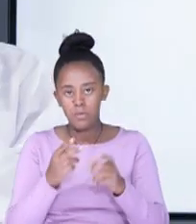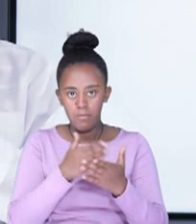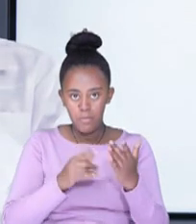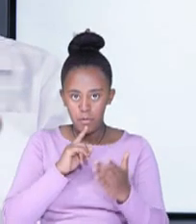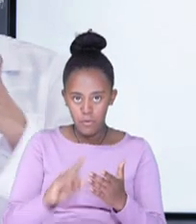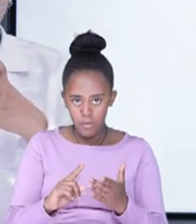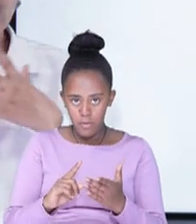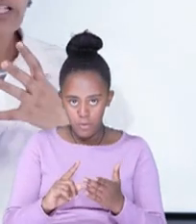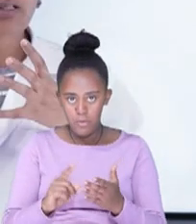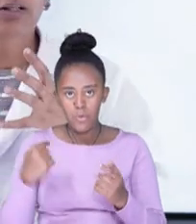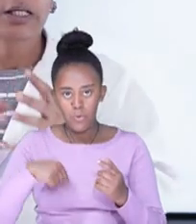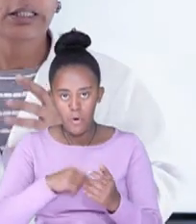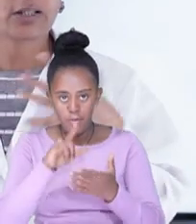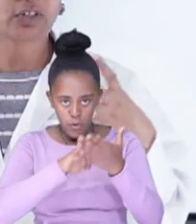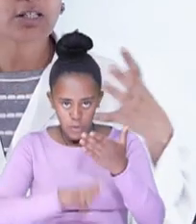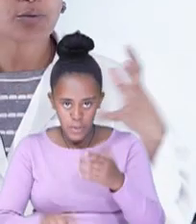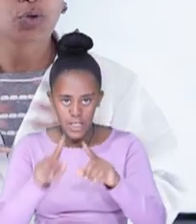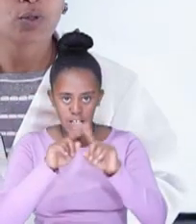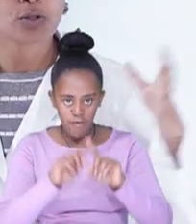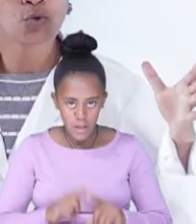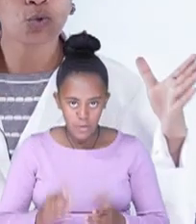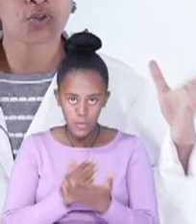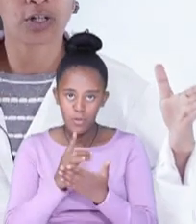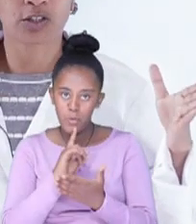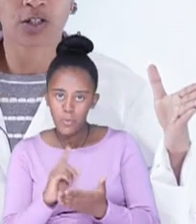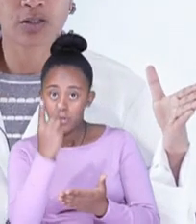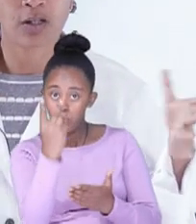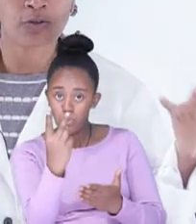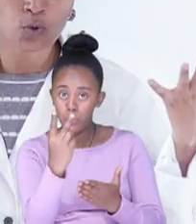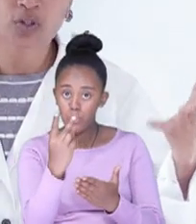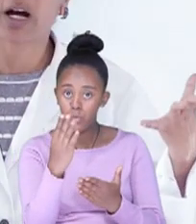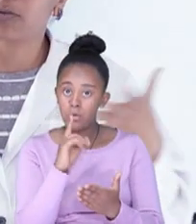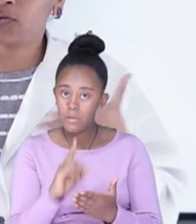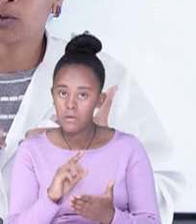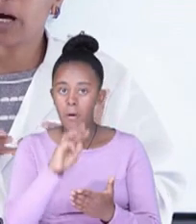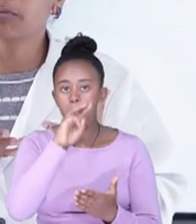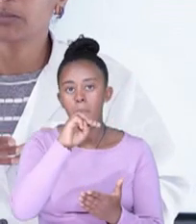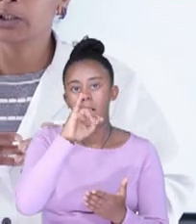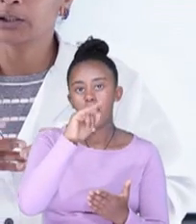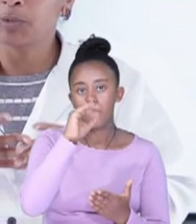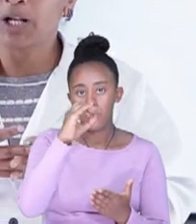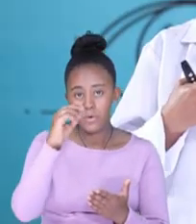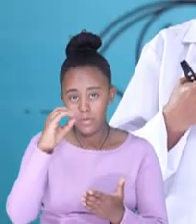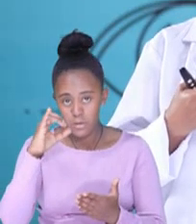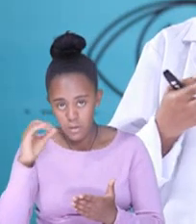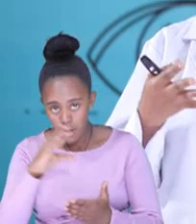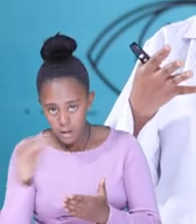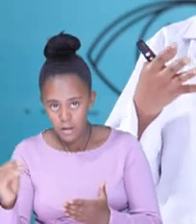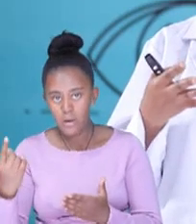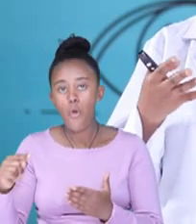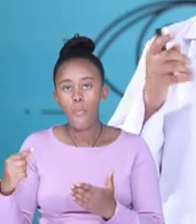chloroplast. So you have to list difference between these two structures, even though they have some